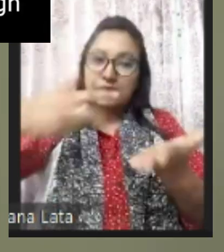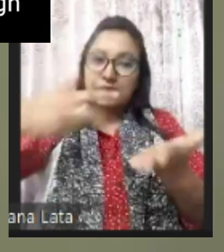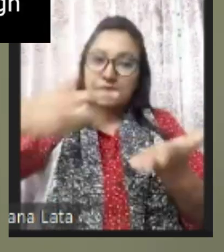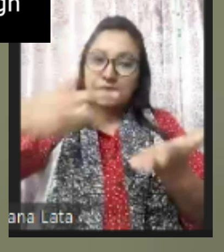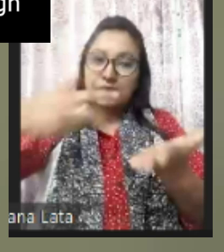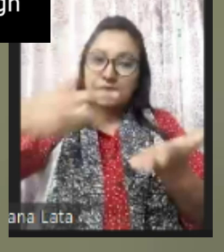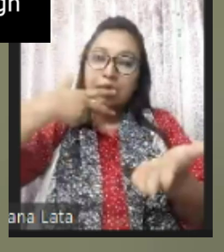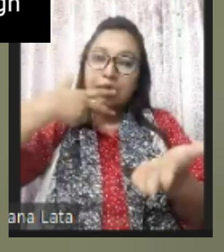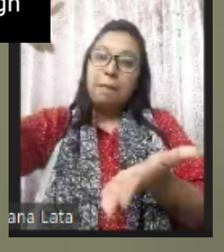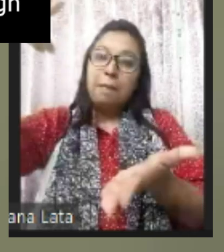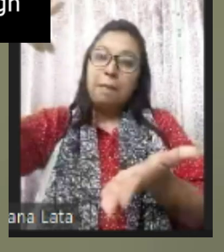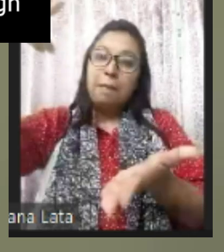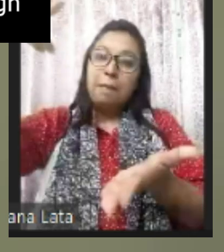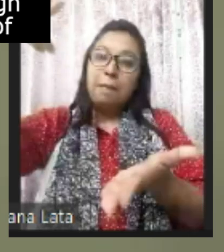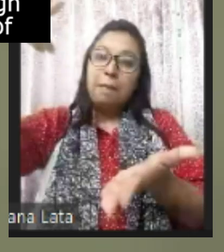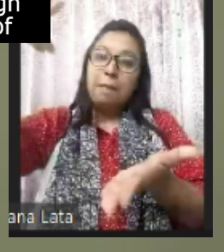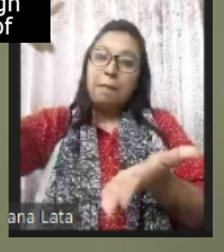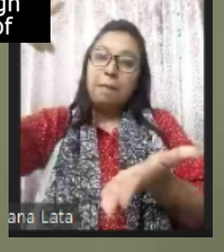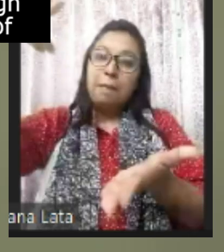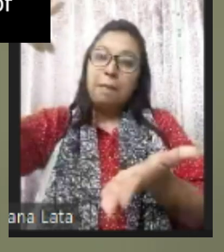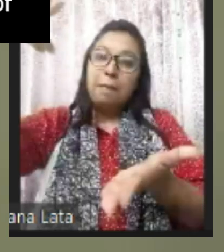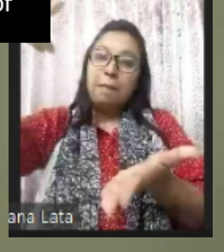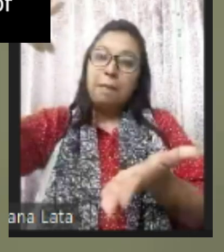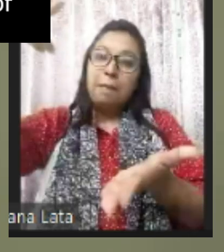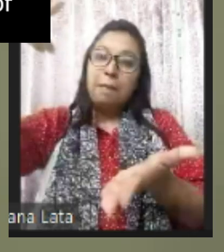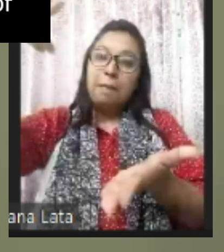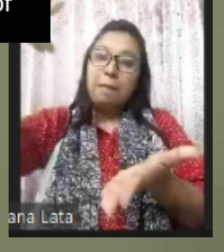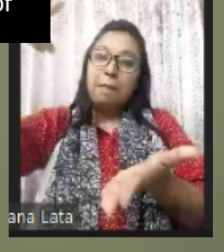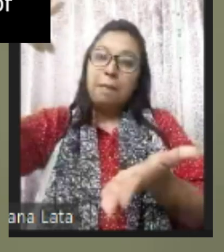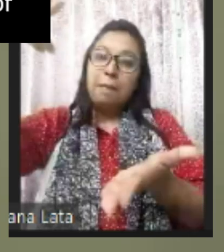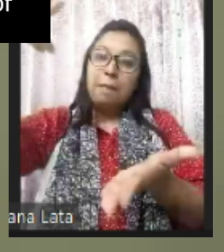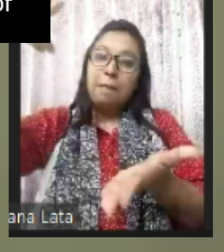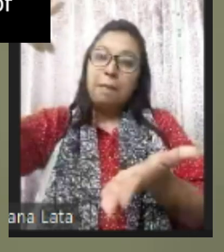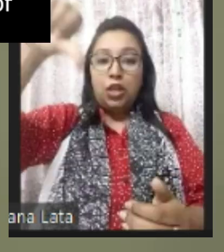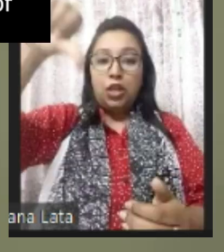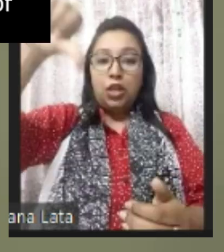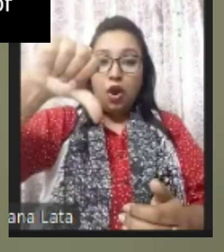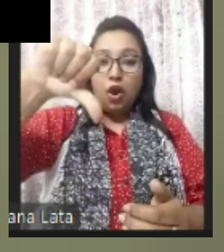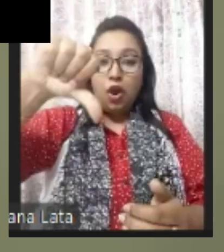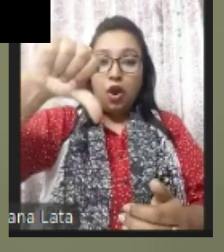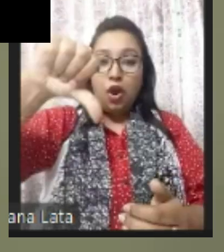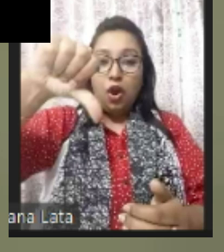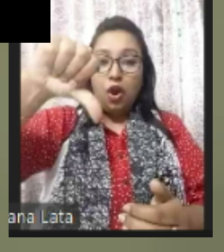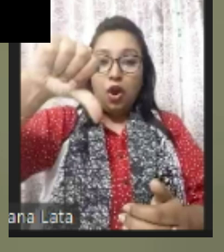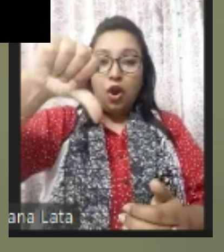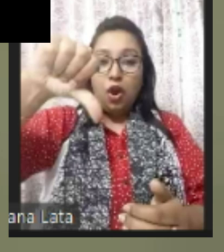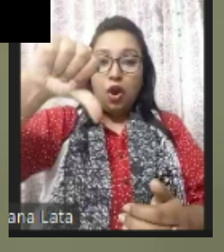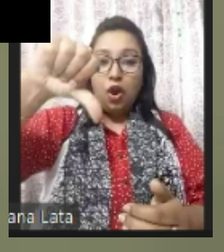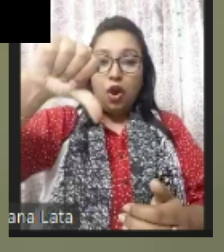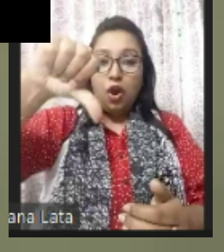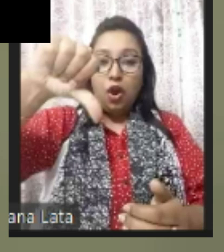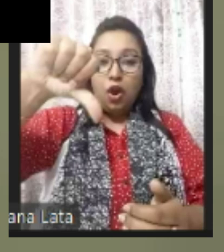the current government, to enact a right-based law for persons with disabilities, the government enacted the Rights